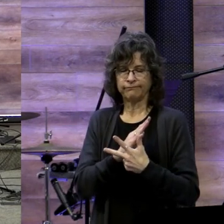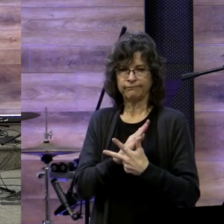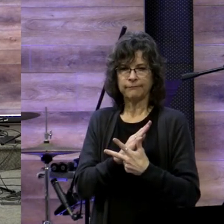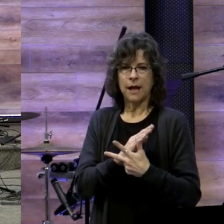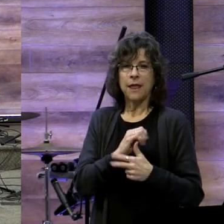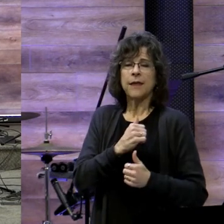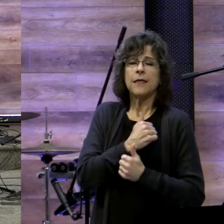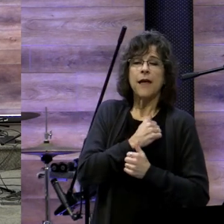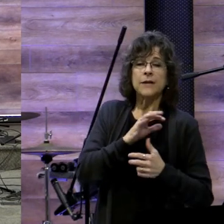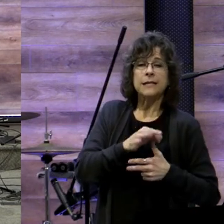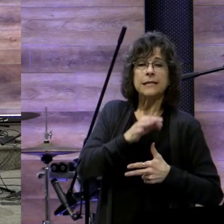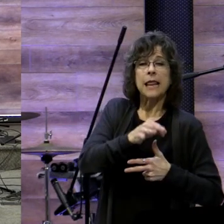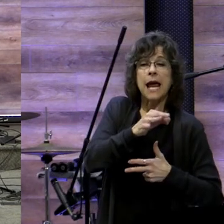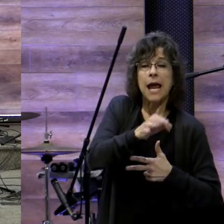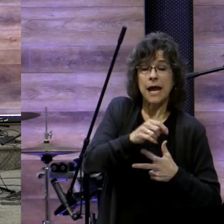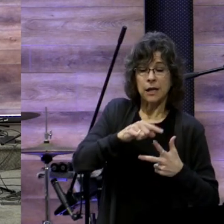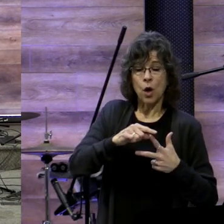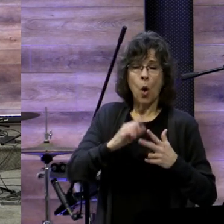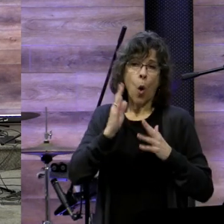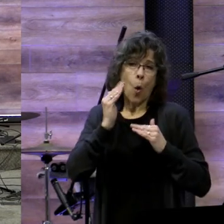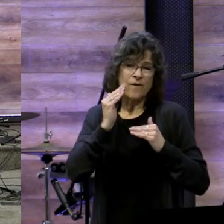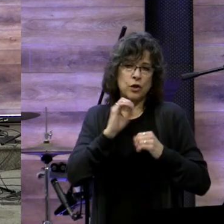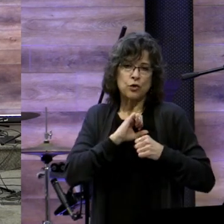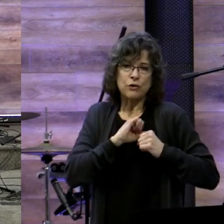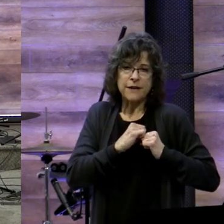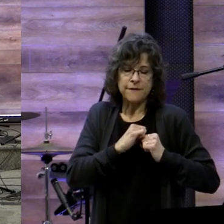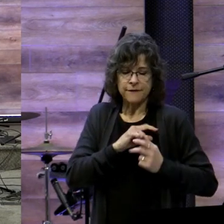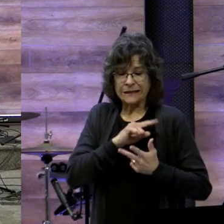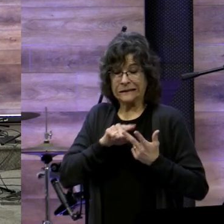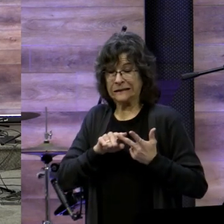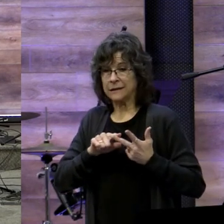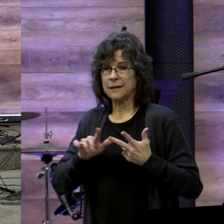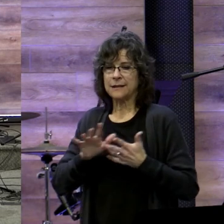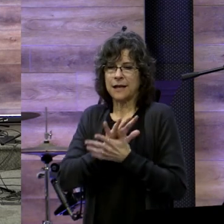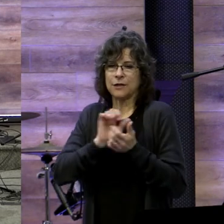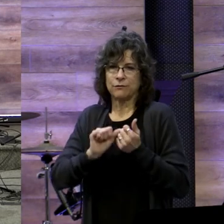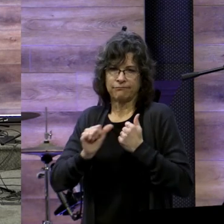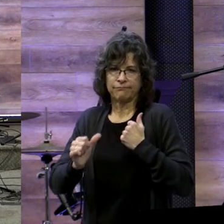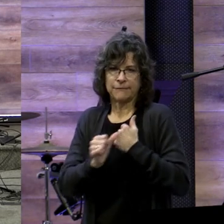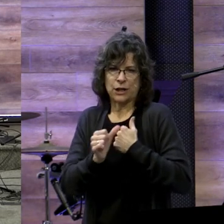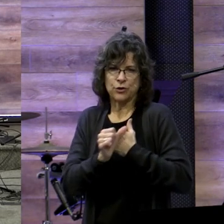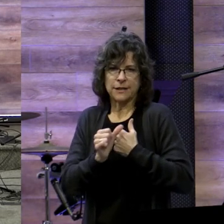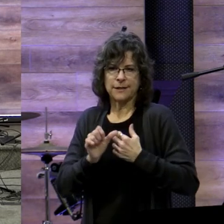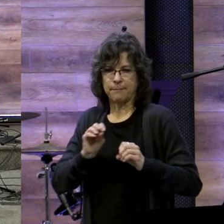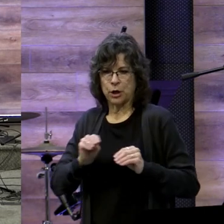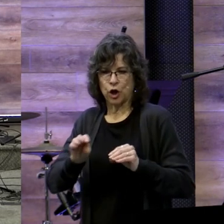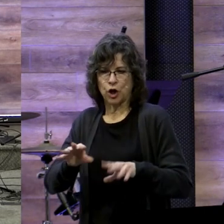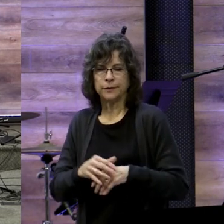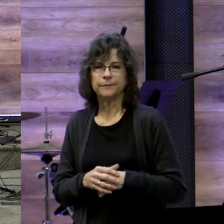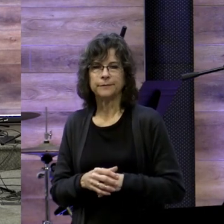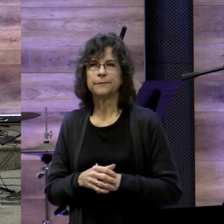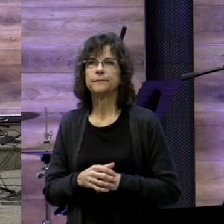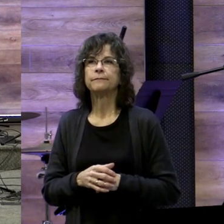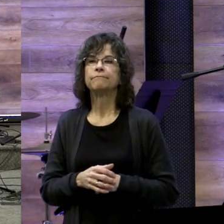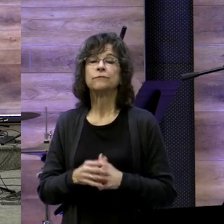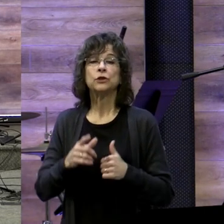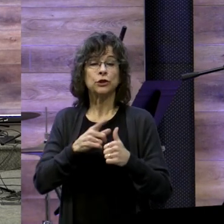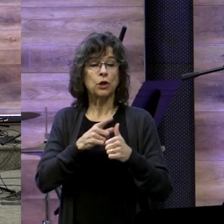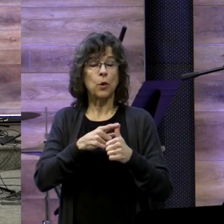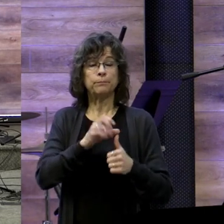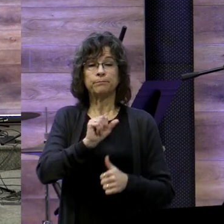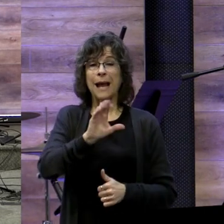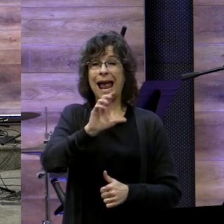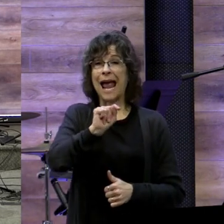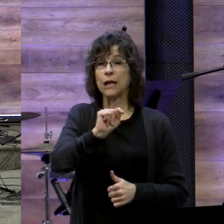the hopeful grief, and the dangerous miracle. Let's dive into Act 1. The loving delay.